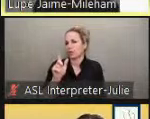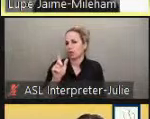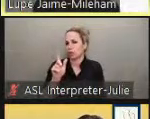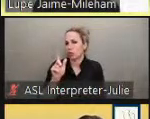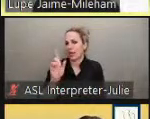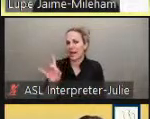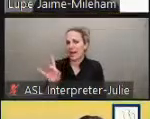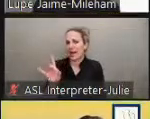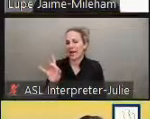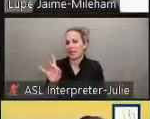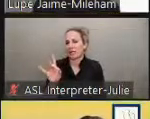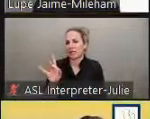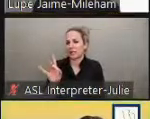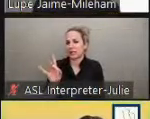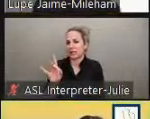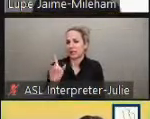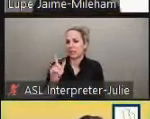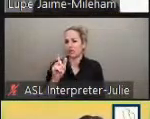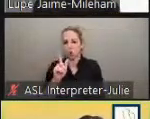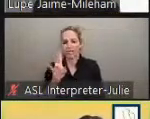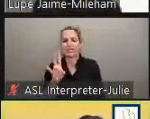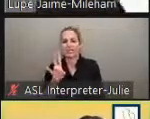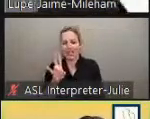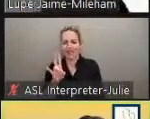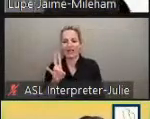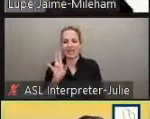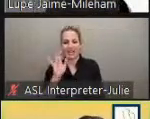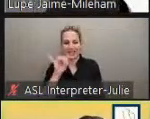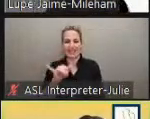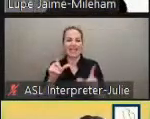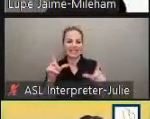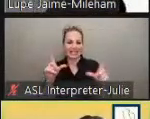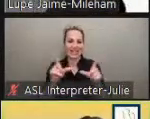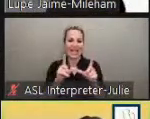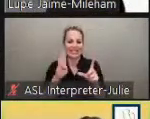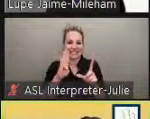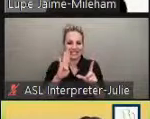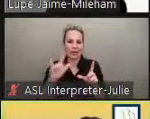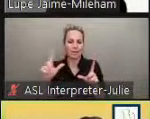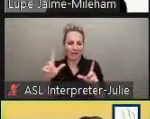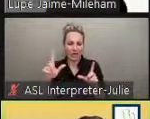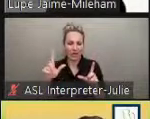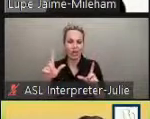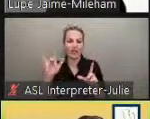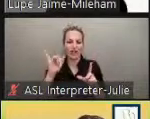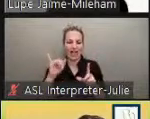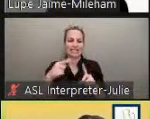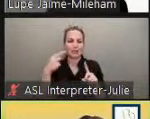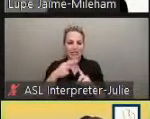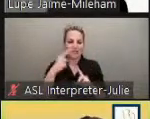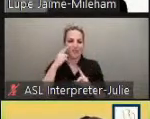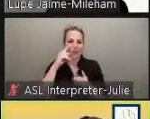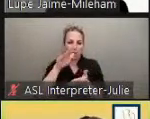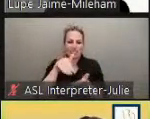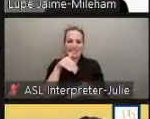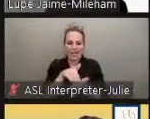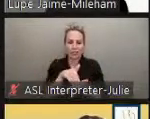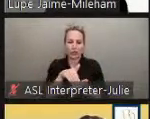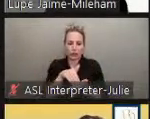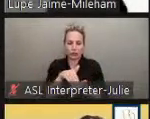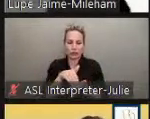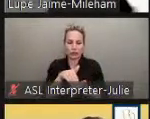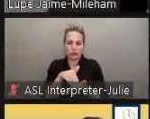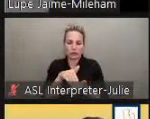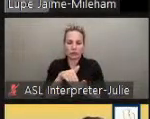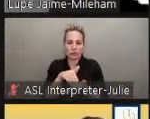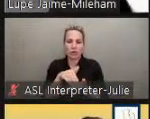28? 27, and that's a licensing bill, correct? And that is specific to centers. But Pamela, I